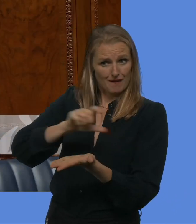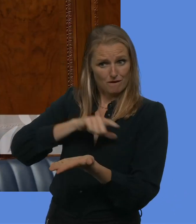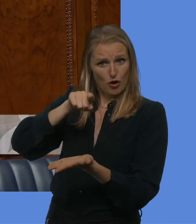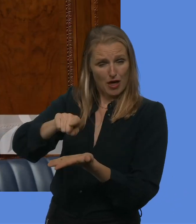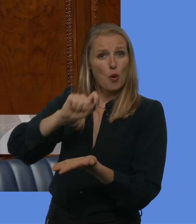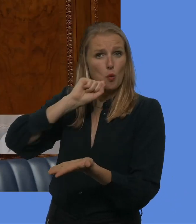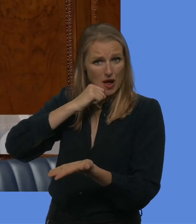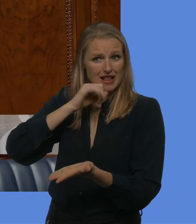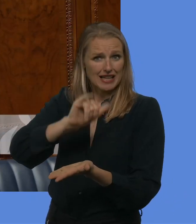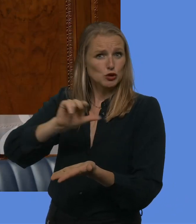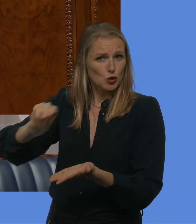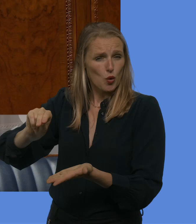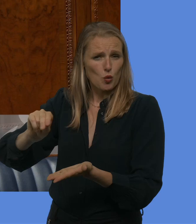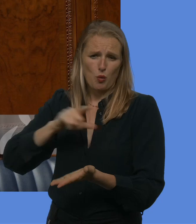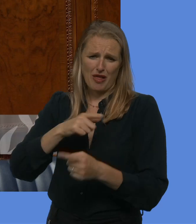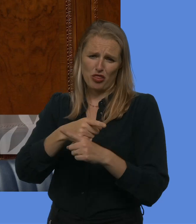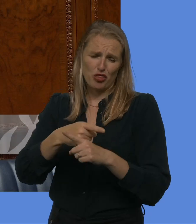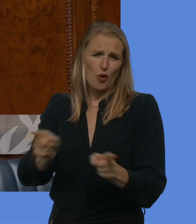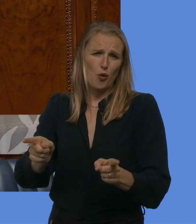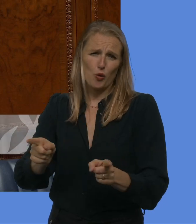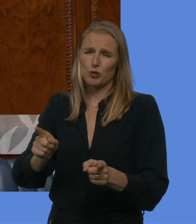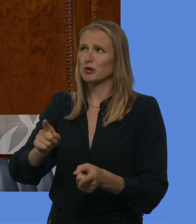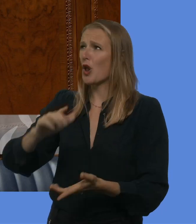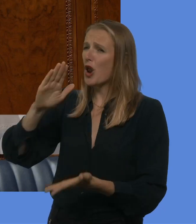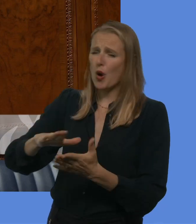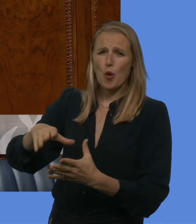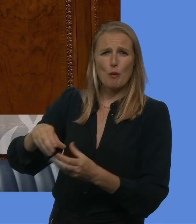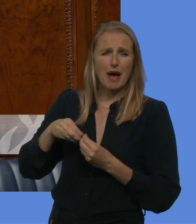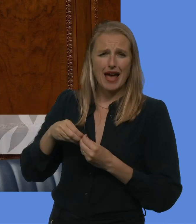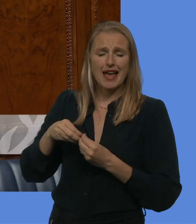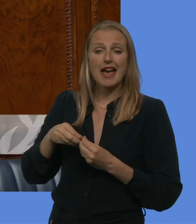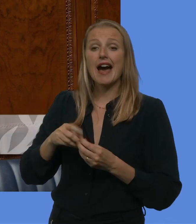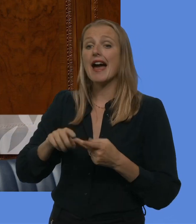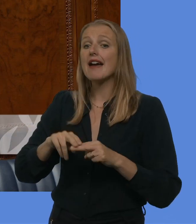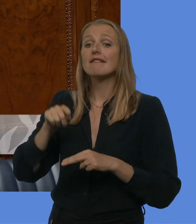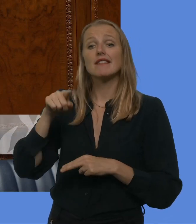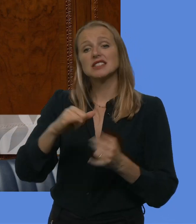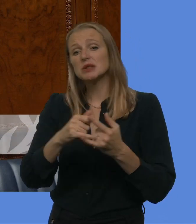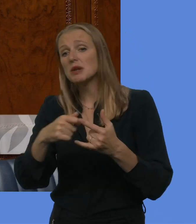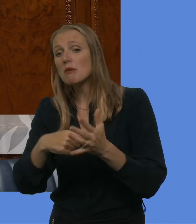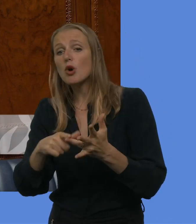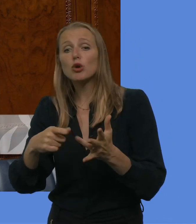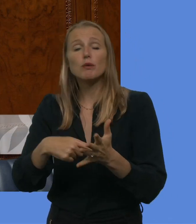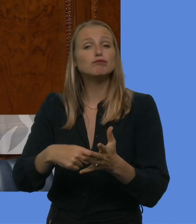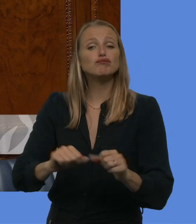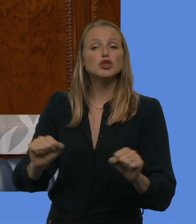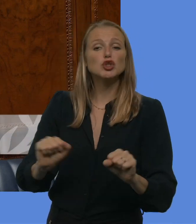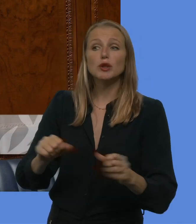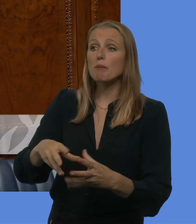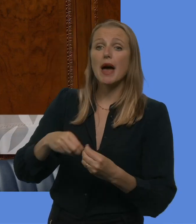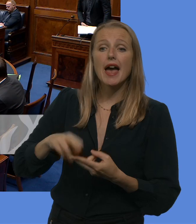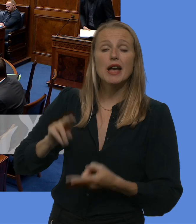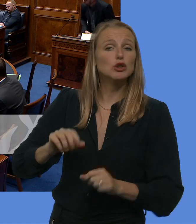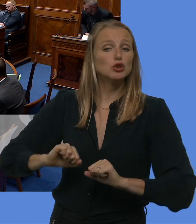paid workers. Workers have said they will likely resume strike action in the autumn if this money is not in their bank accounts. Will the money be in their bank accounts by this